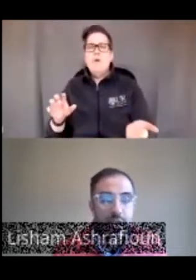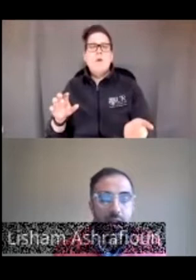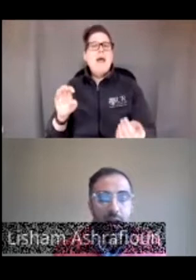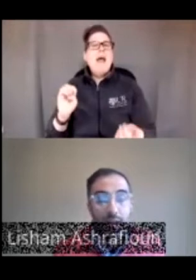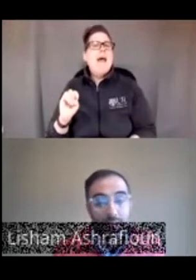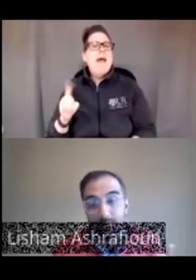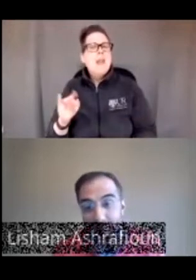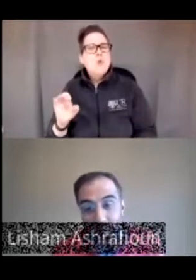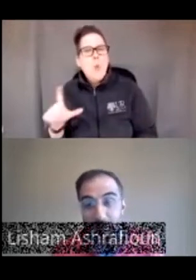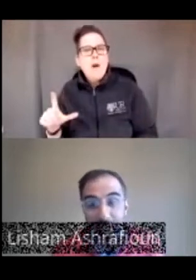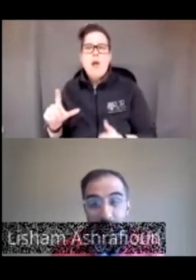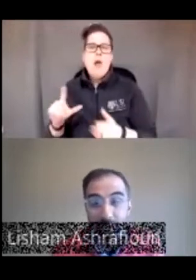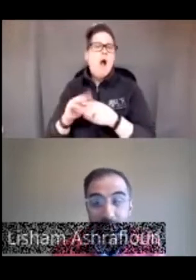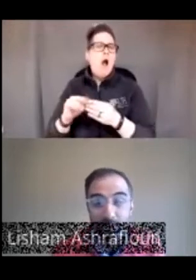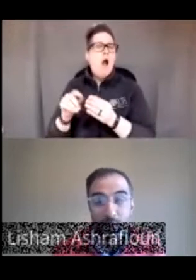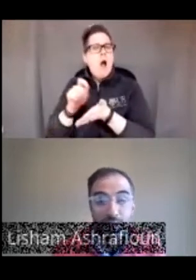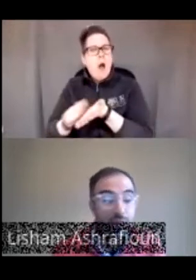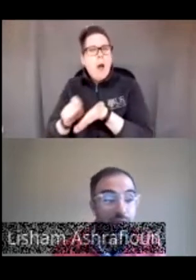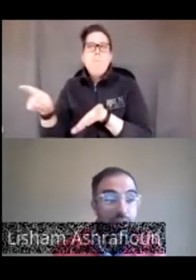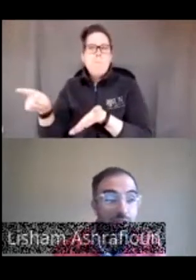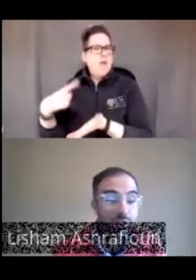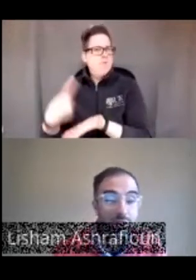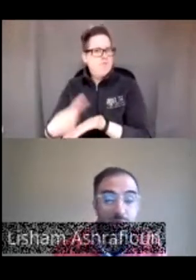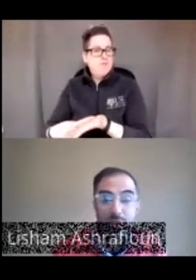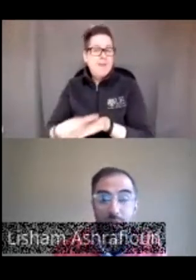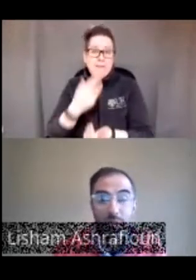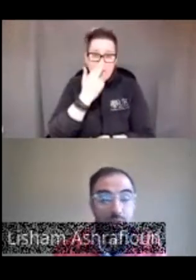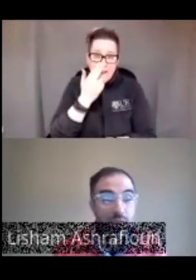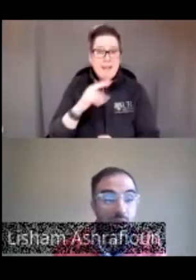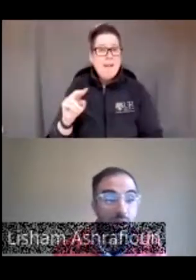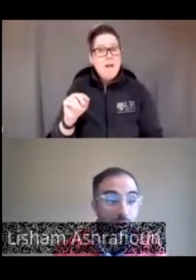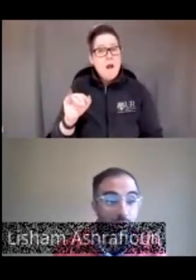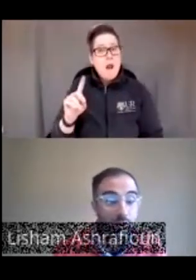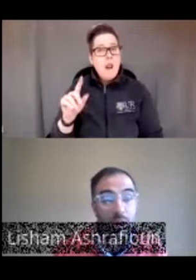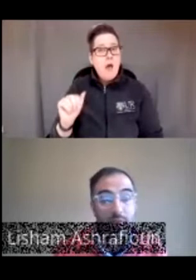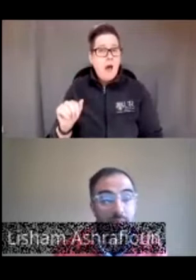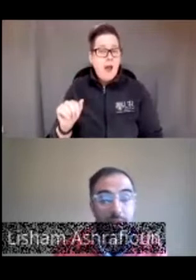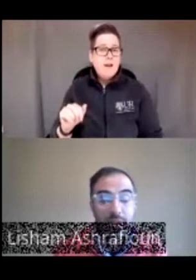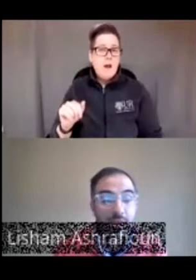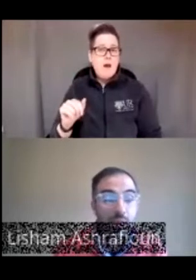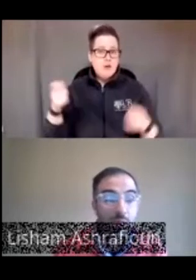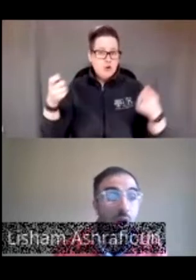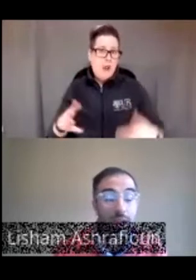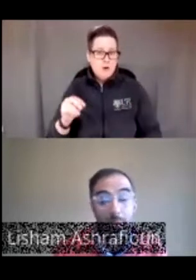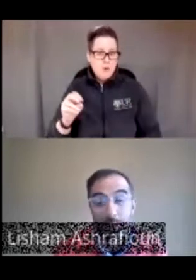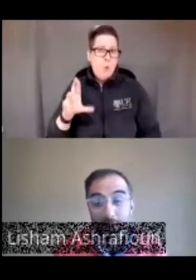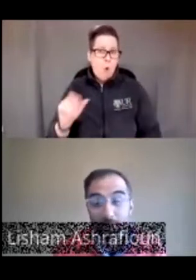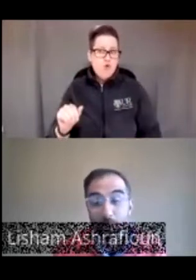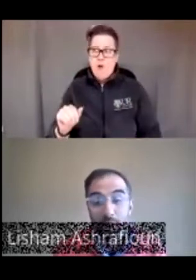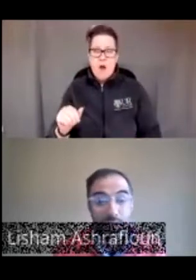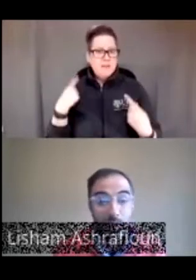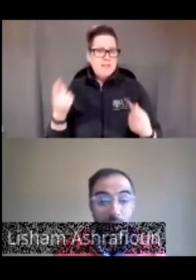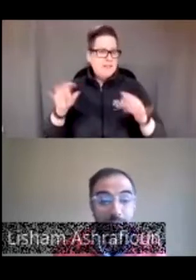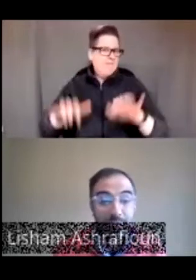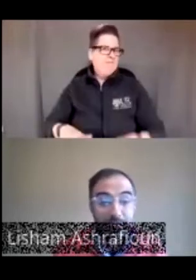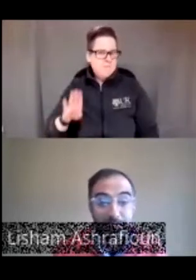commentaries. And then, funny enough, the director of the National Institute on Drug Abuse, Nora Volkov, has been blogging about it for a